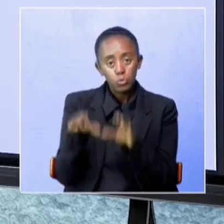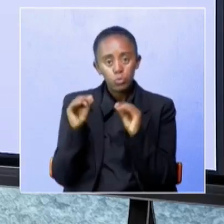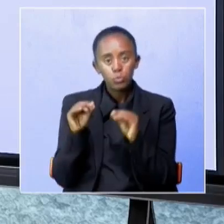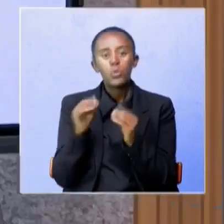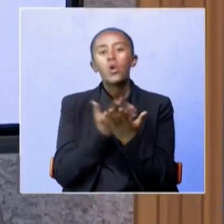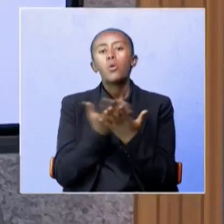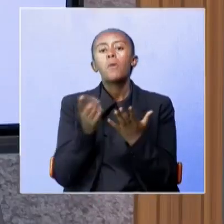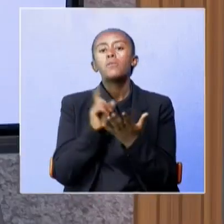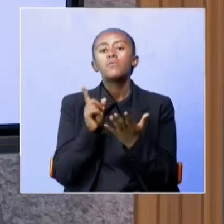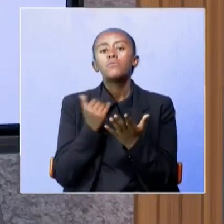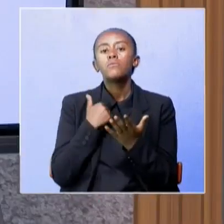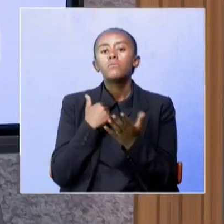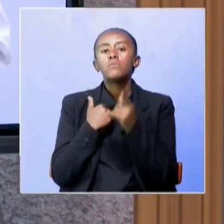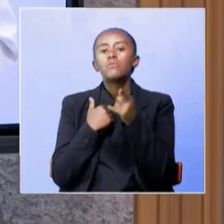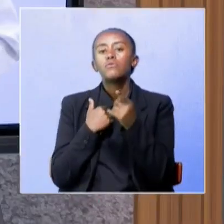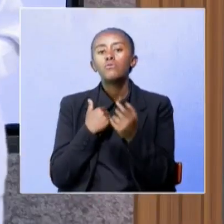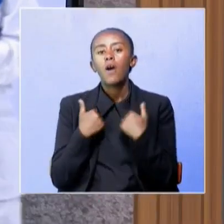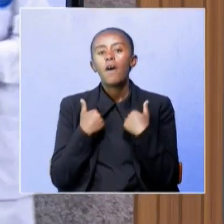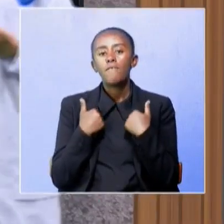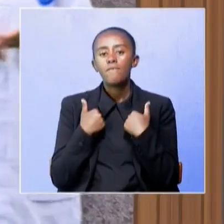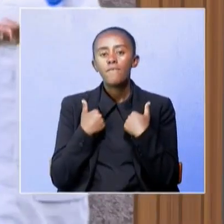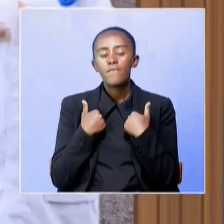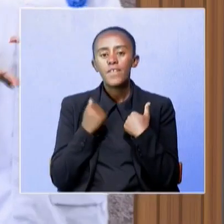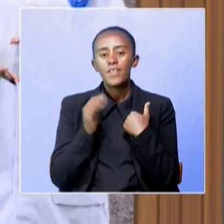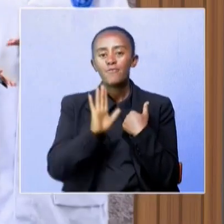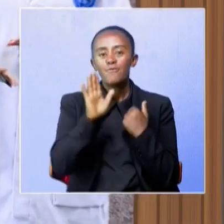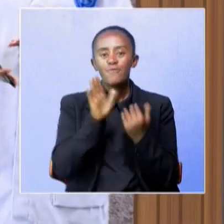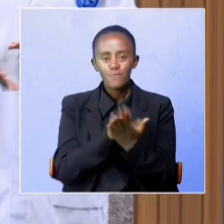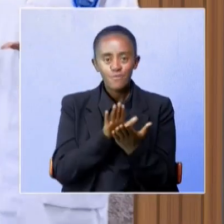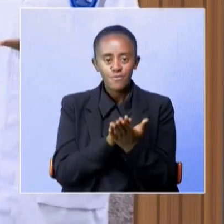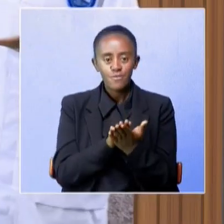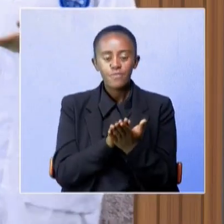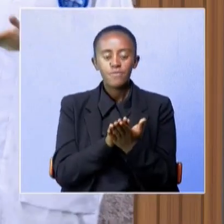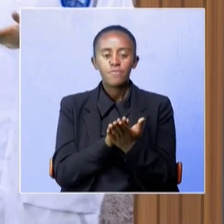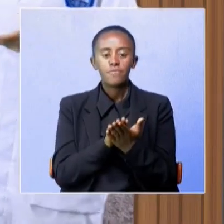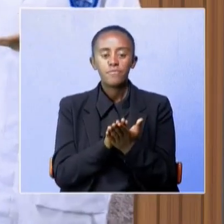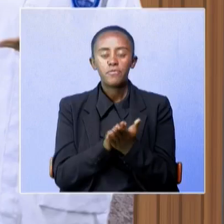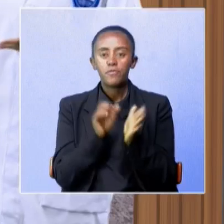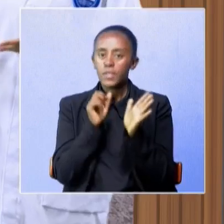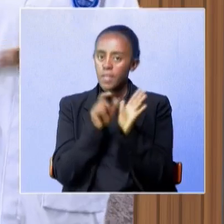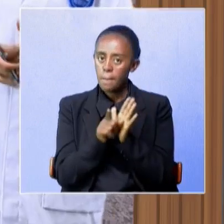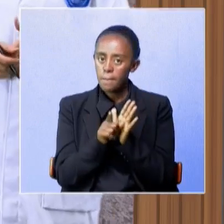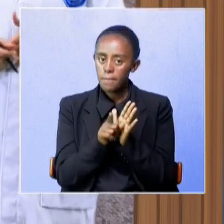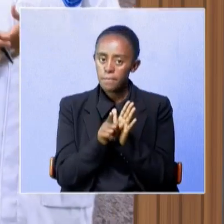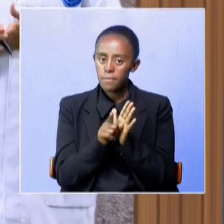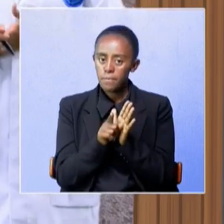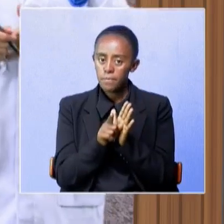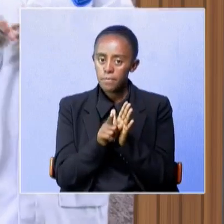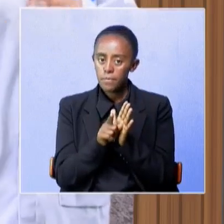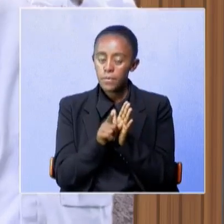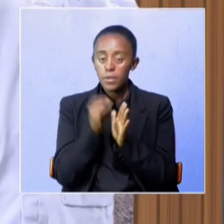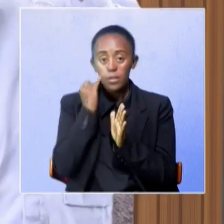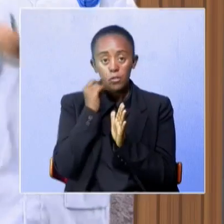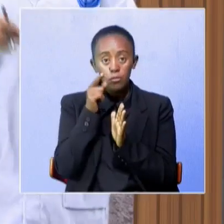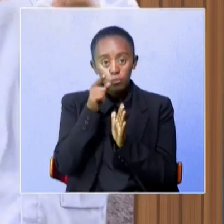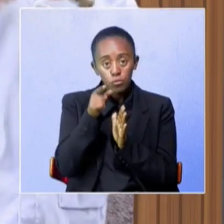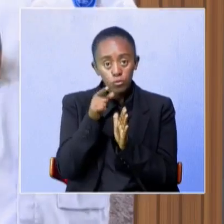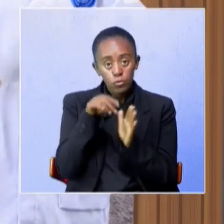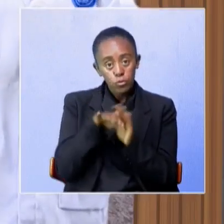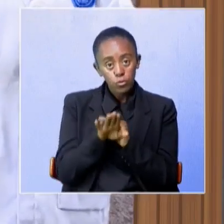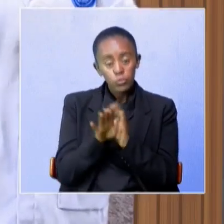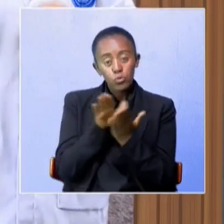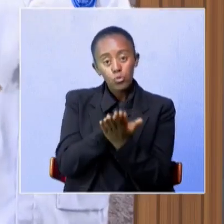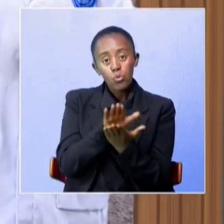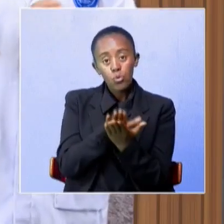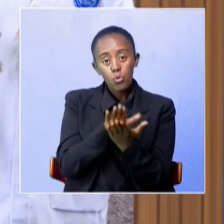the equipments that you have in your school? For example, if you are in